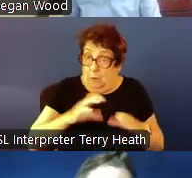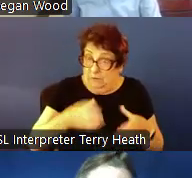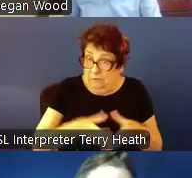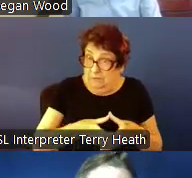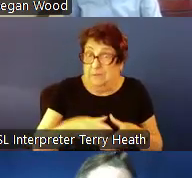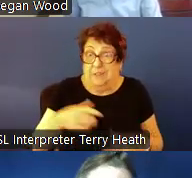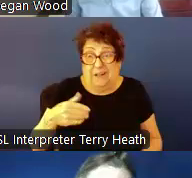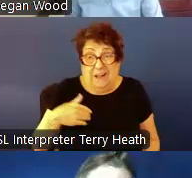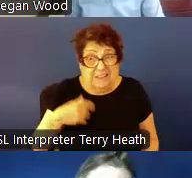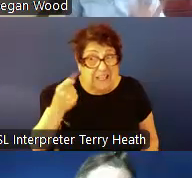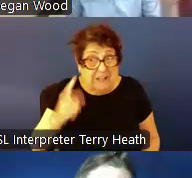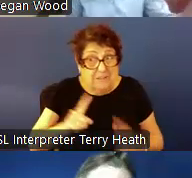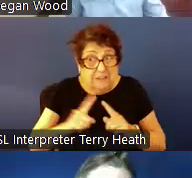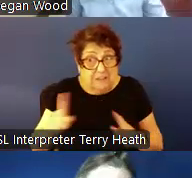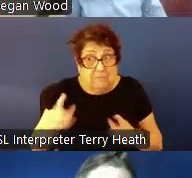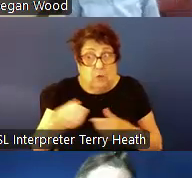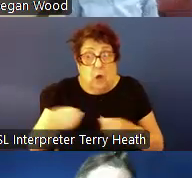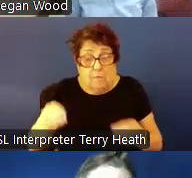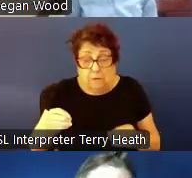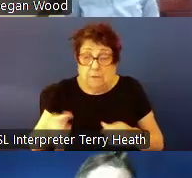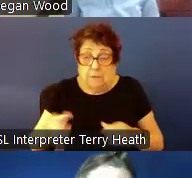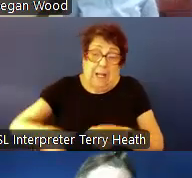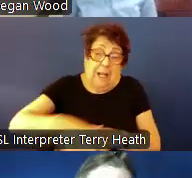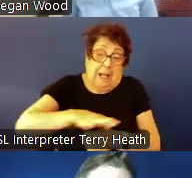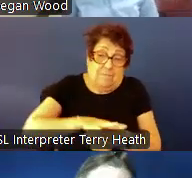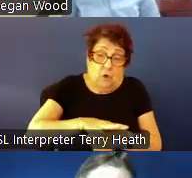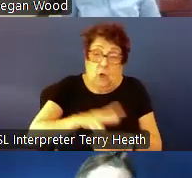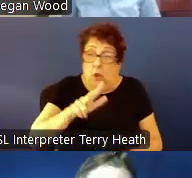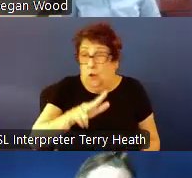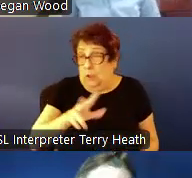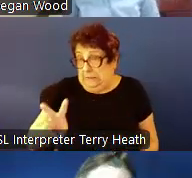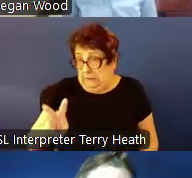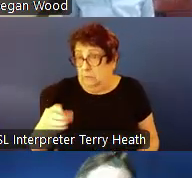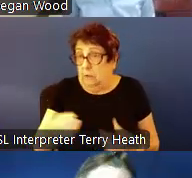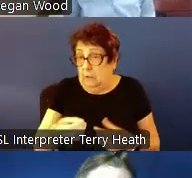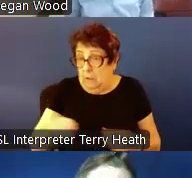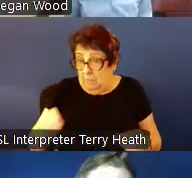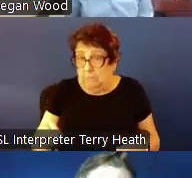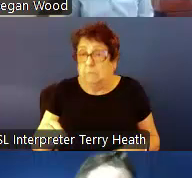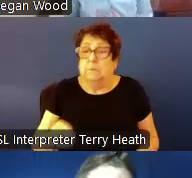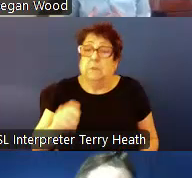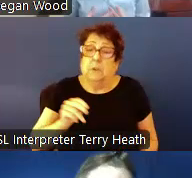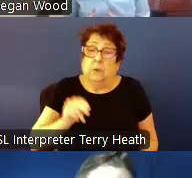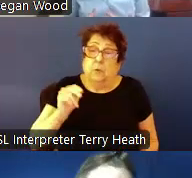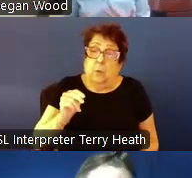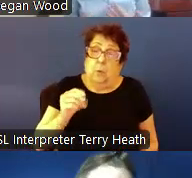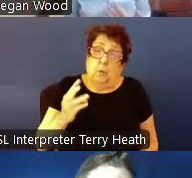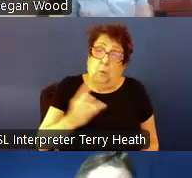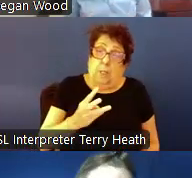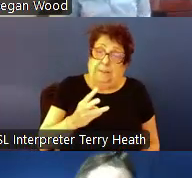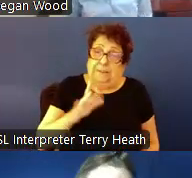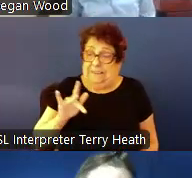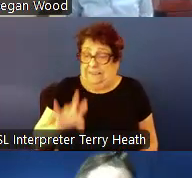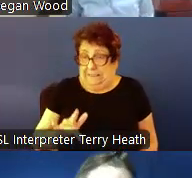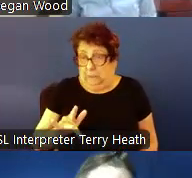in central and sort of north and northwest Illinois. So we have, you know,